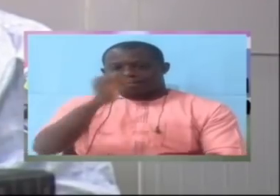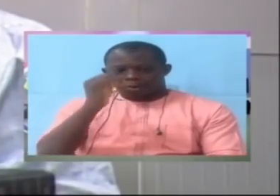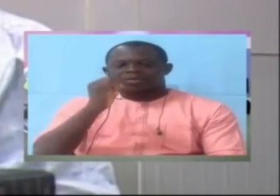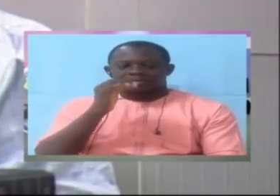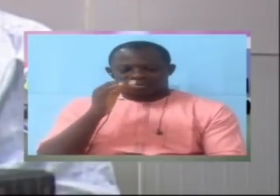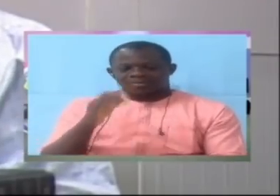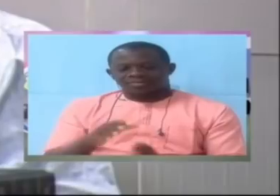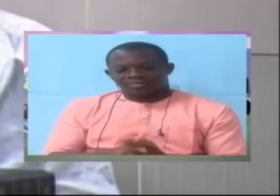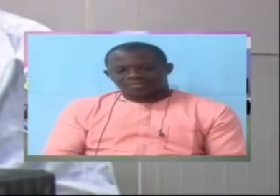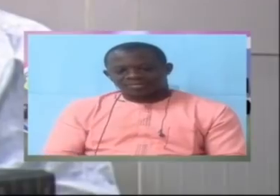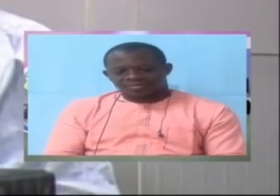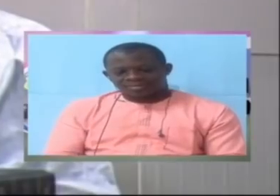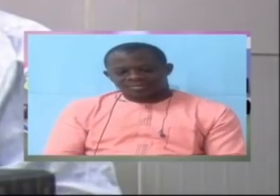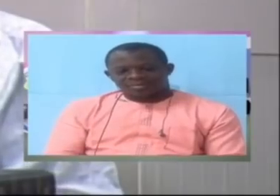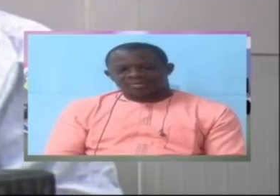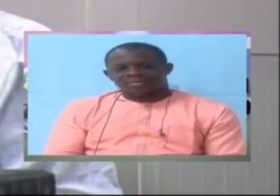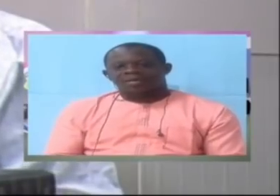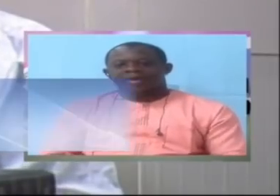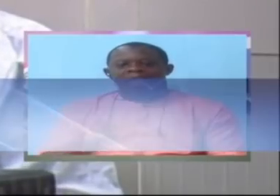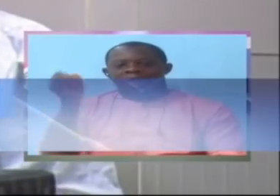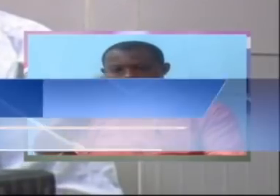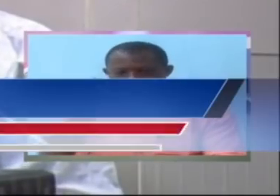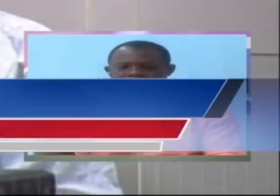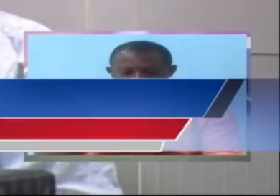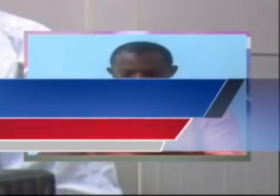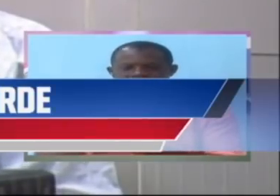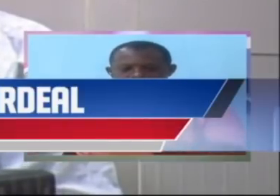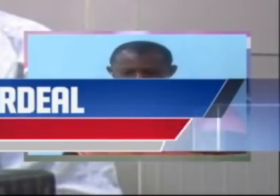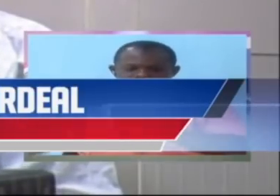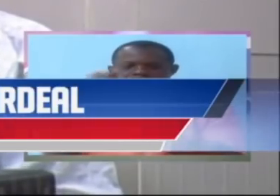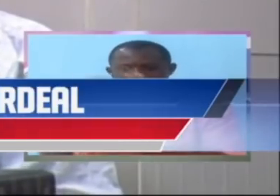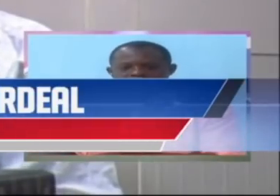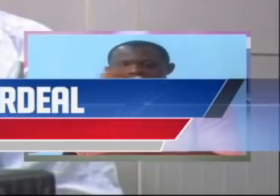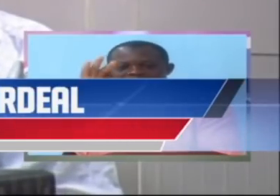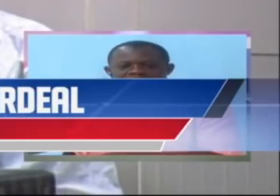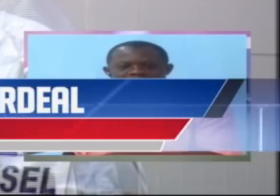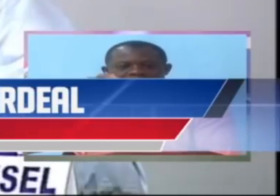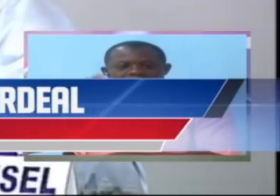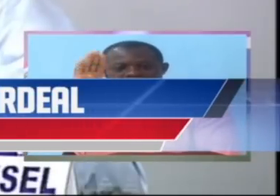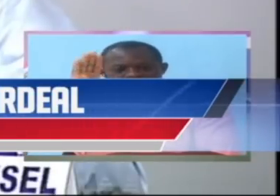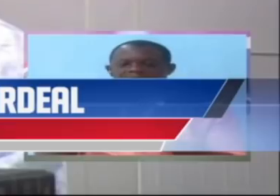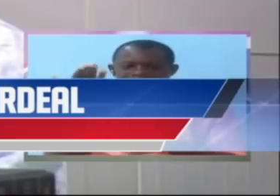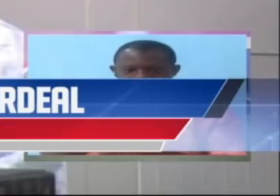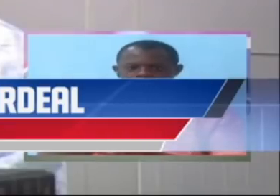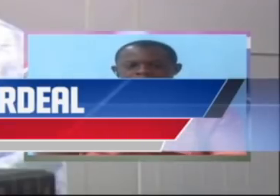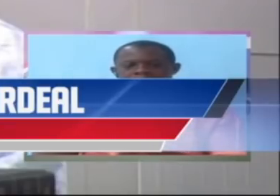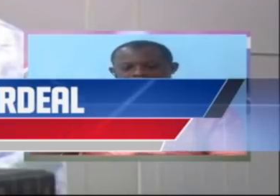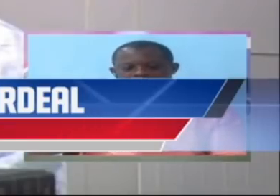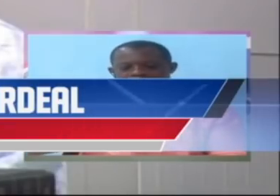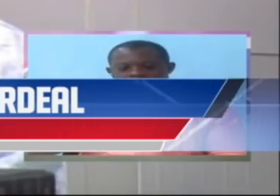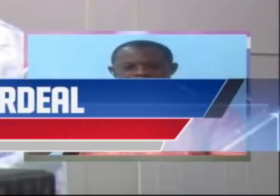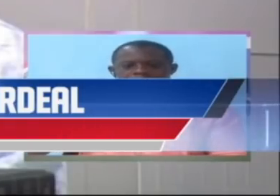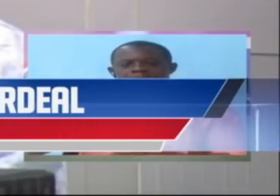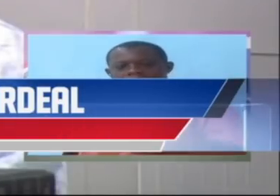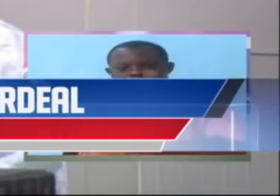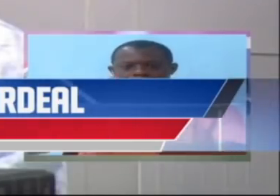sedition. He said the case lasted many months with uncountable adjournments before they were bailed, but according to him, it was announced over the